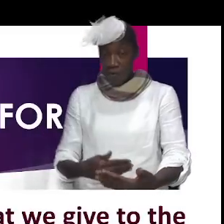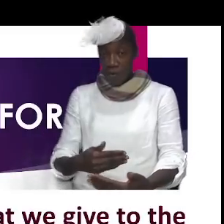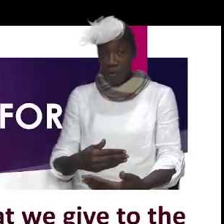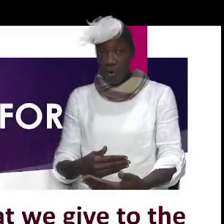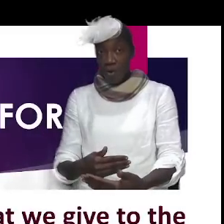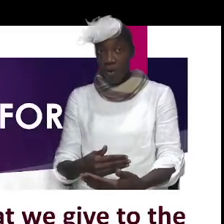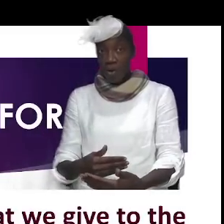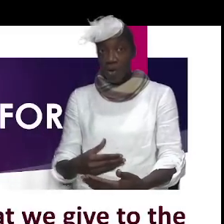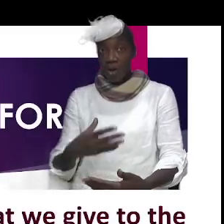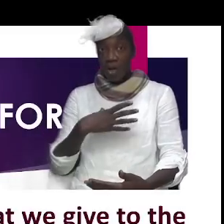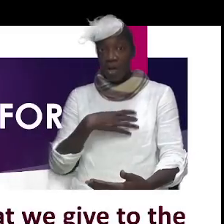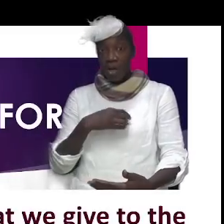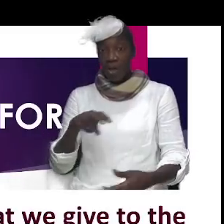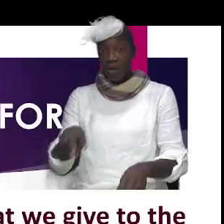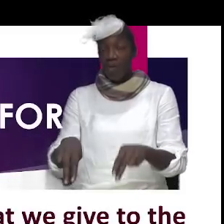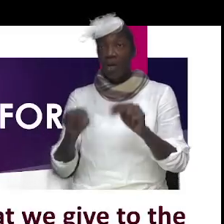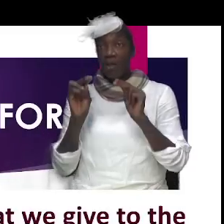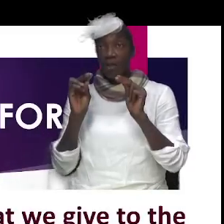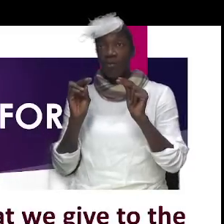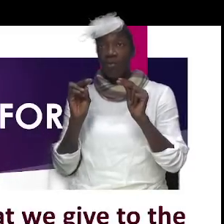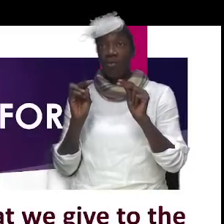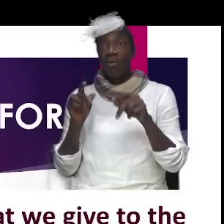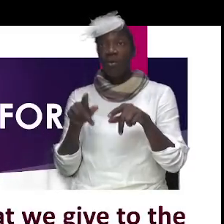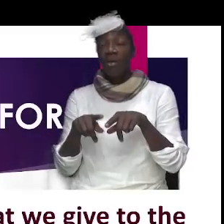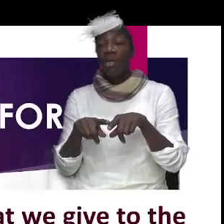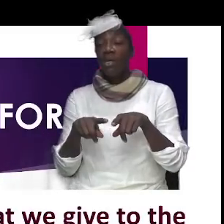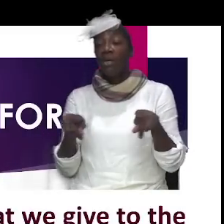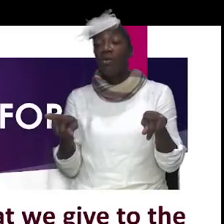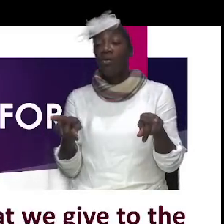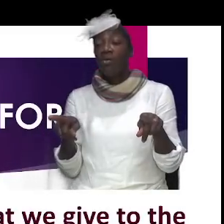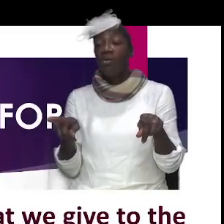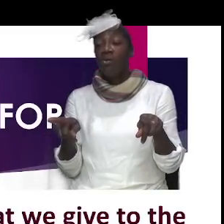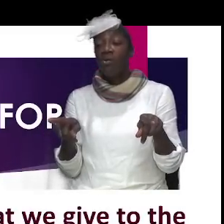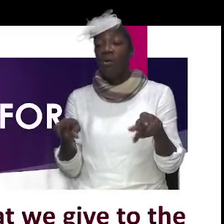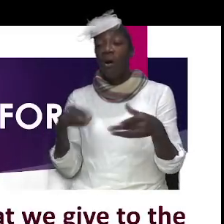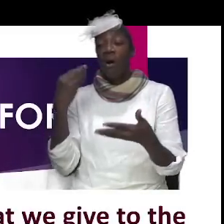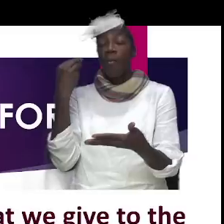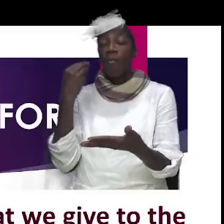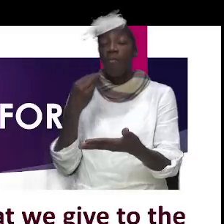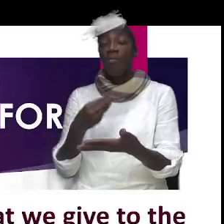is point number two, it is our financial generosity.